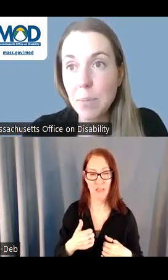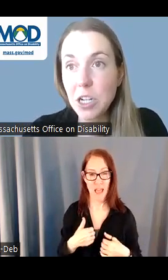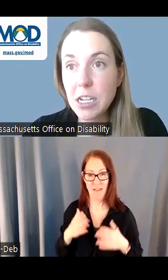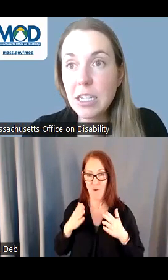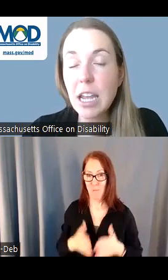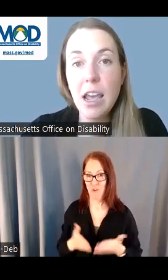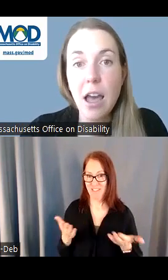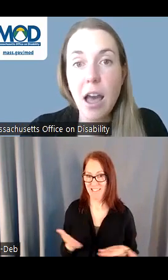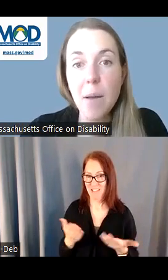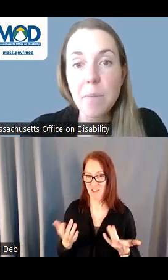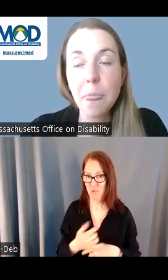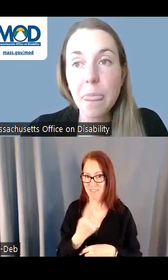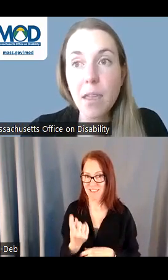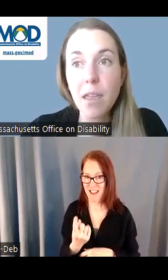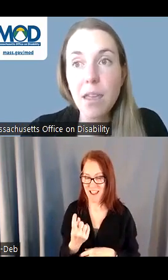typing captions